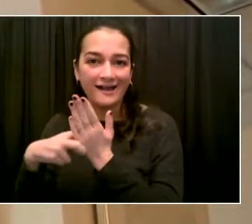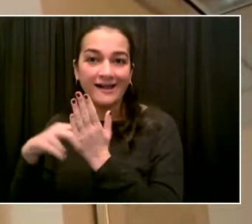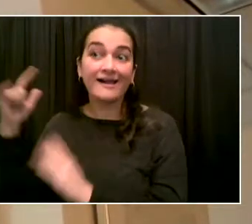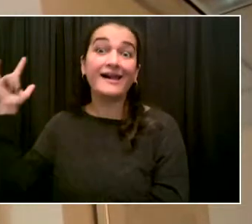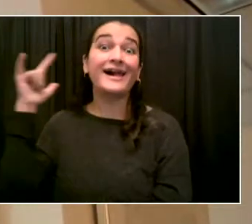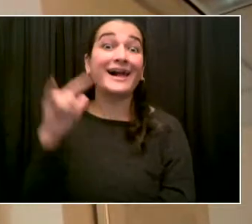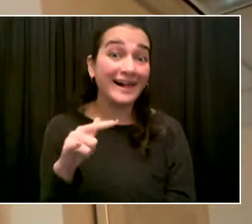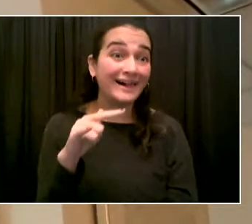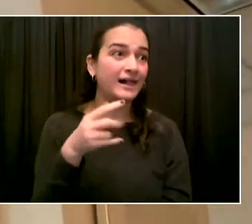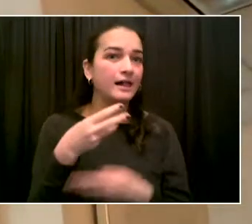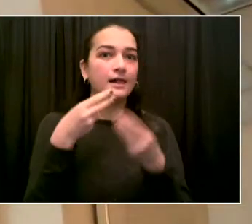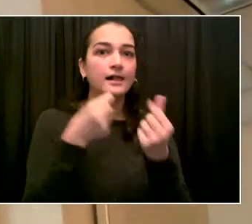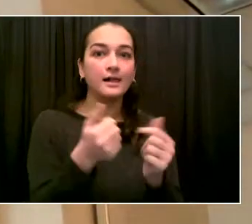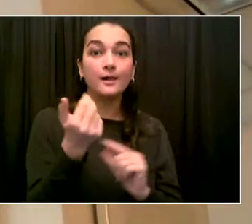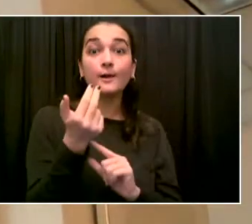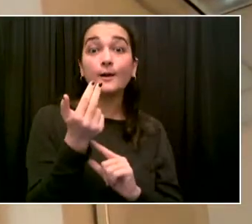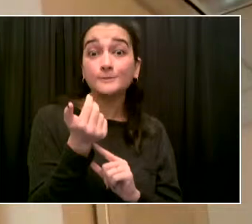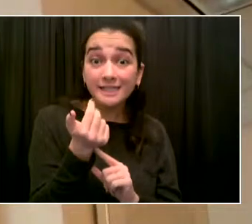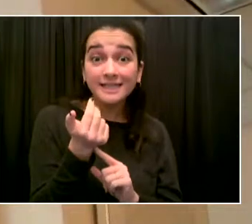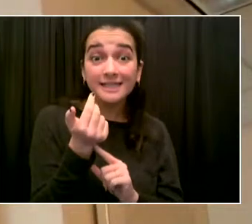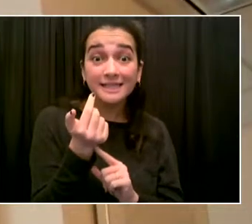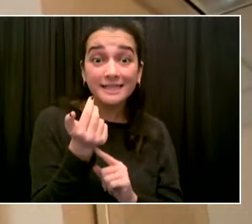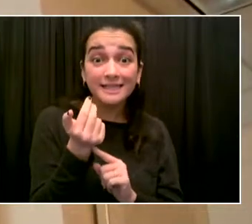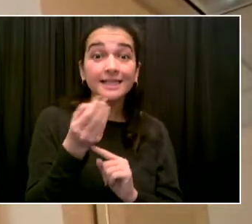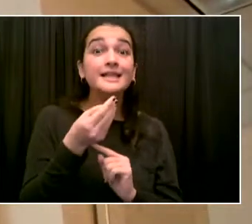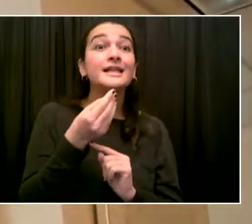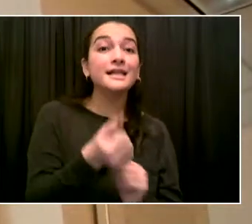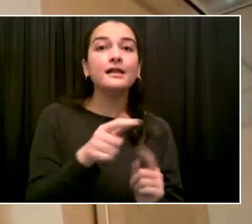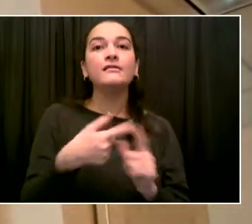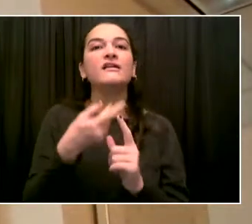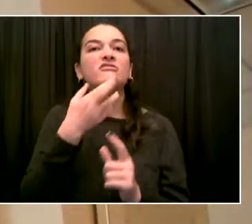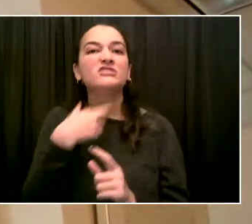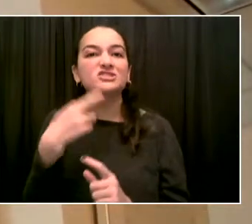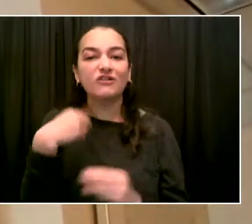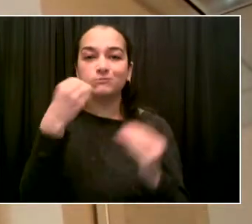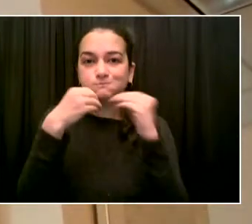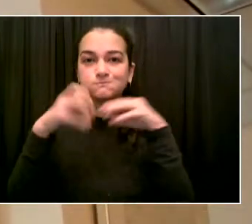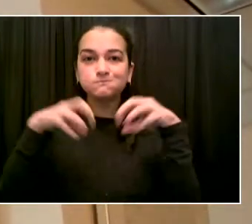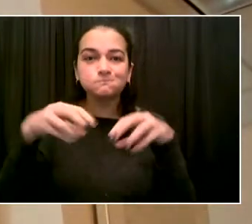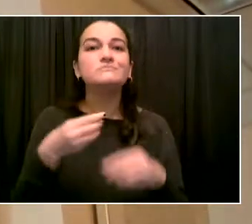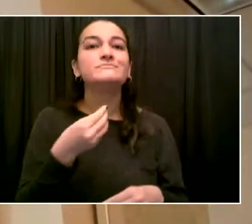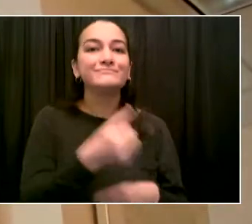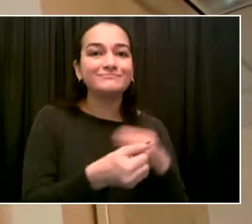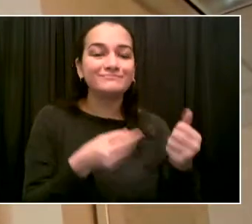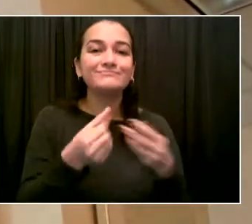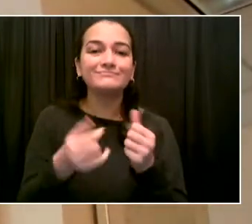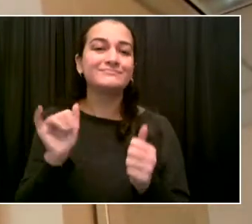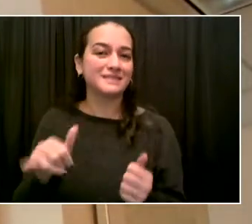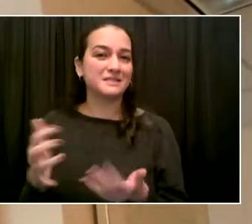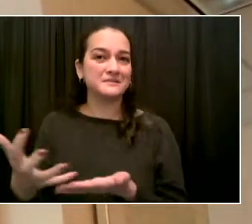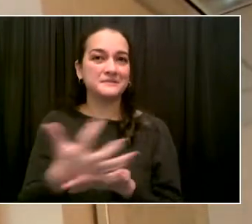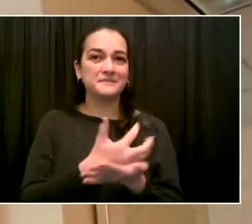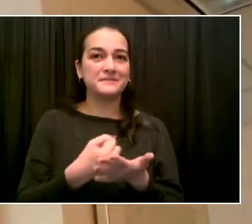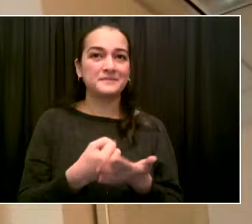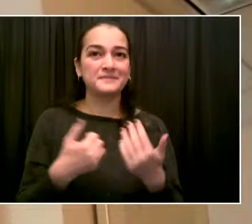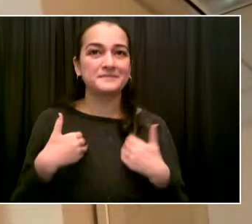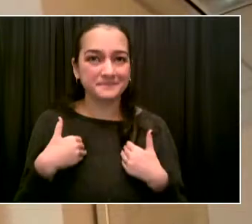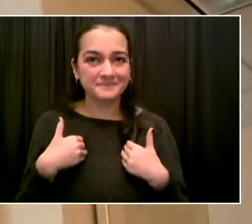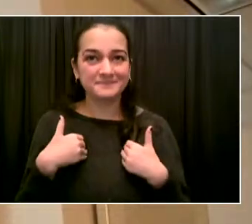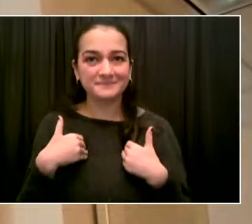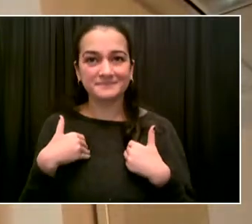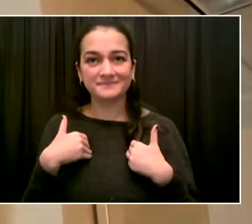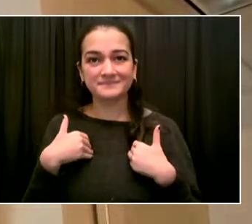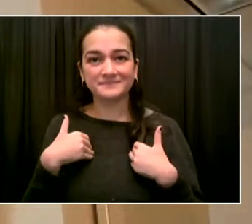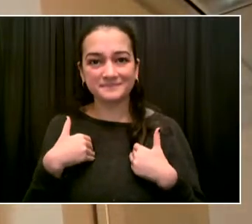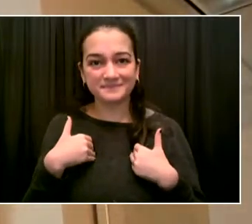And we're also stimulating demand into the first quarter and, of course, beyond as well. And this is part of a broader effort to promote New York City internationally